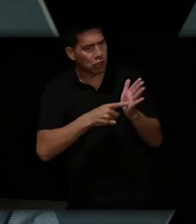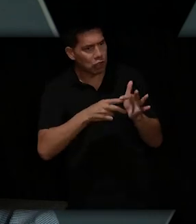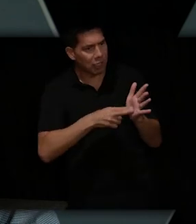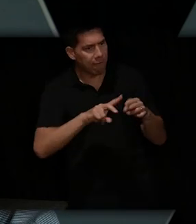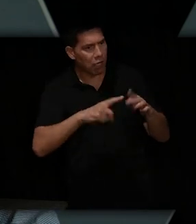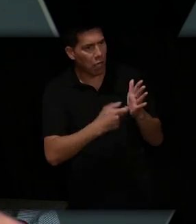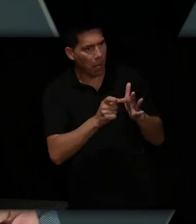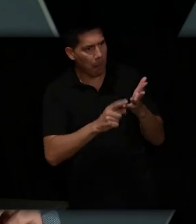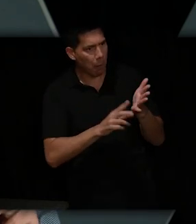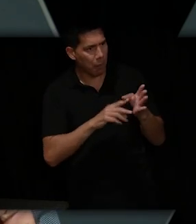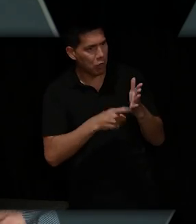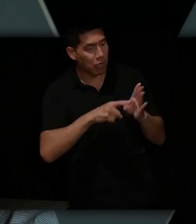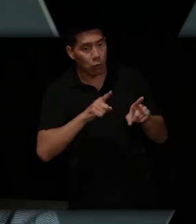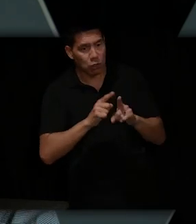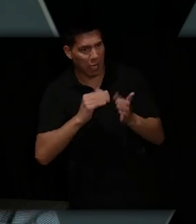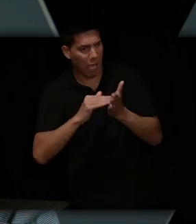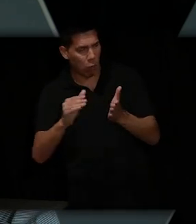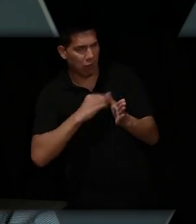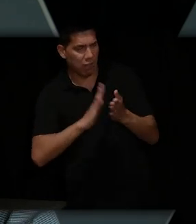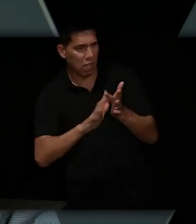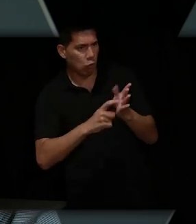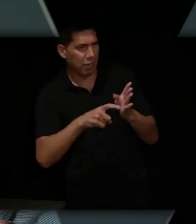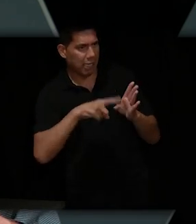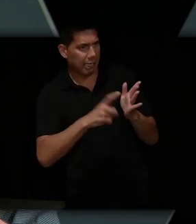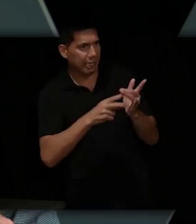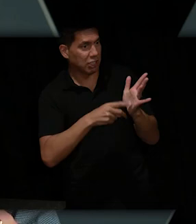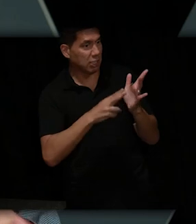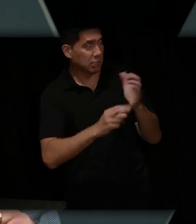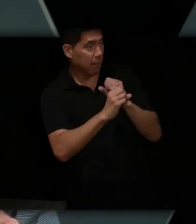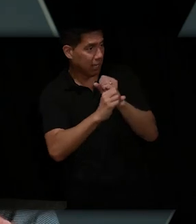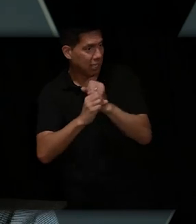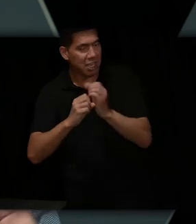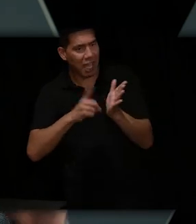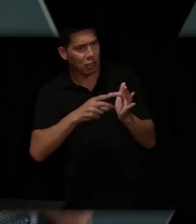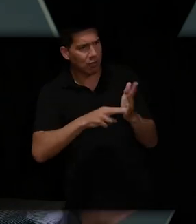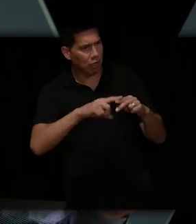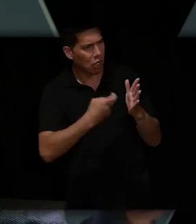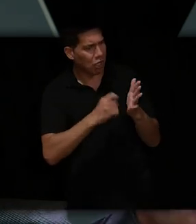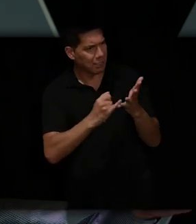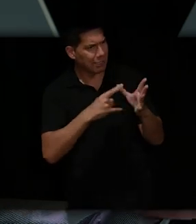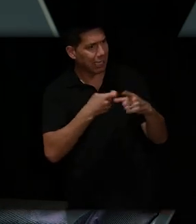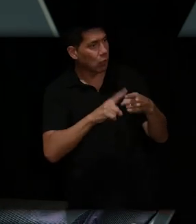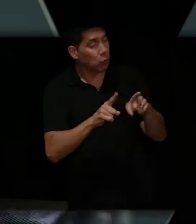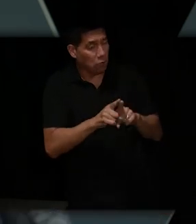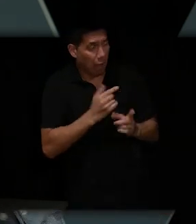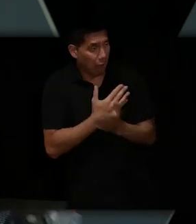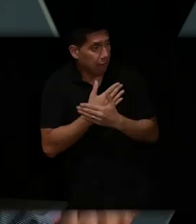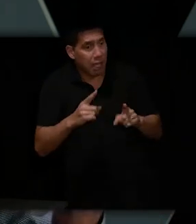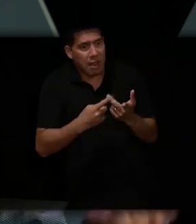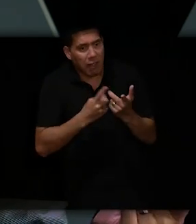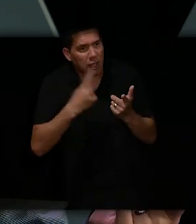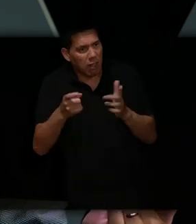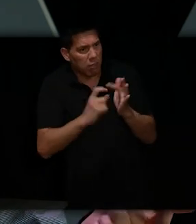Hillary Clinton's campaign. And then it was Jen Psaki, who I also loved. And then the other ones I worked closely with were the press secretaries in my time.